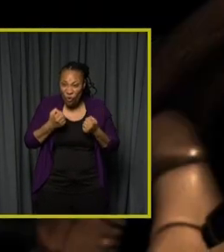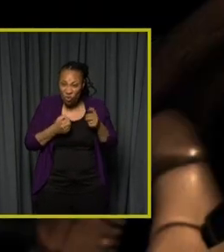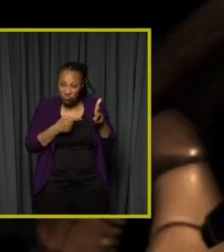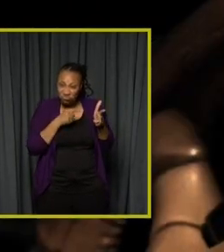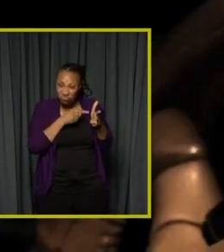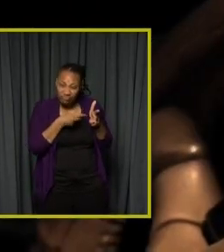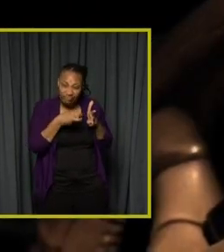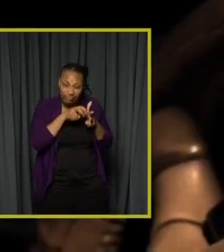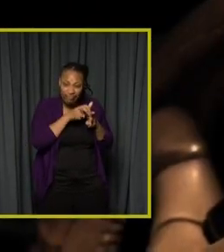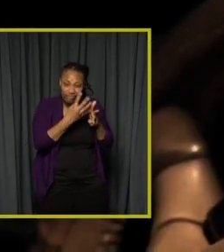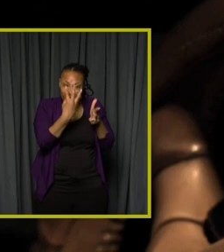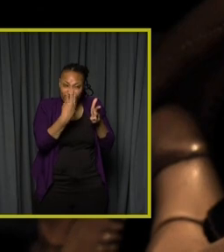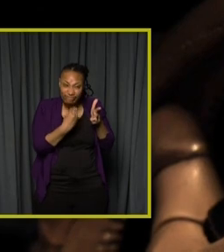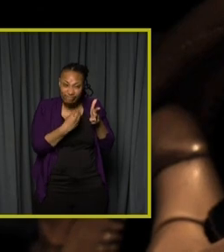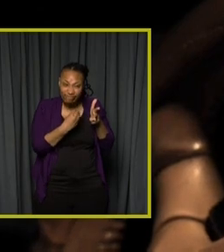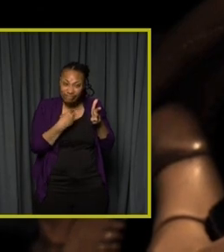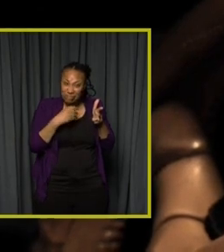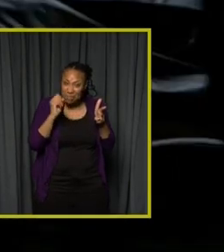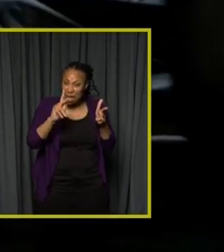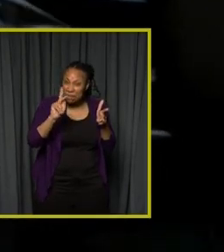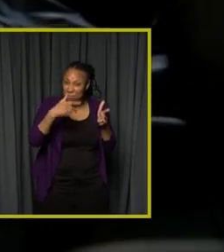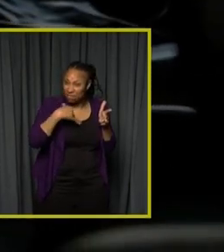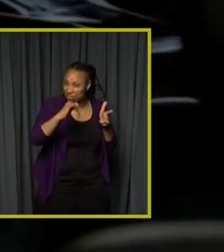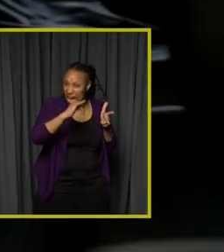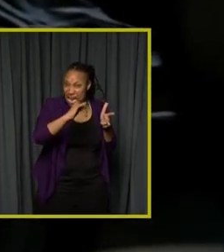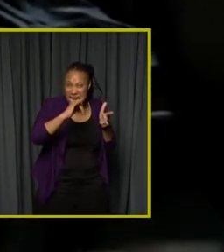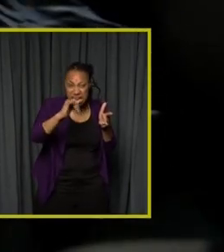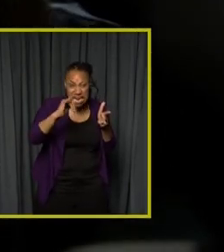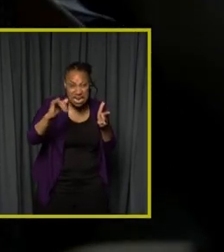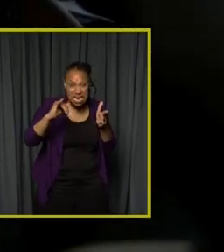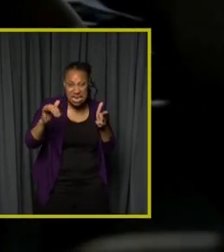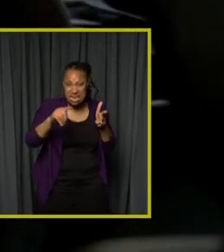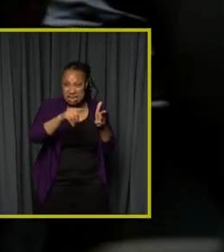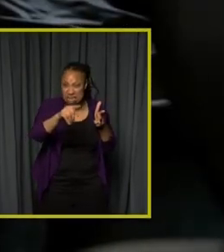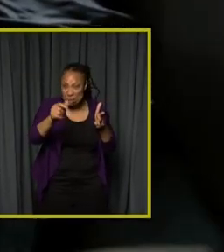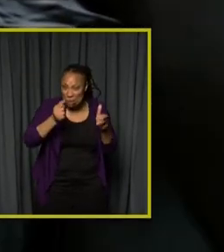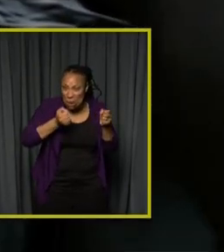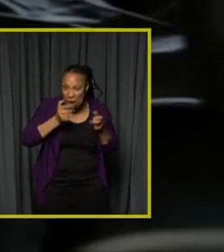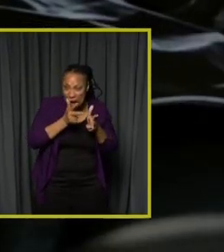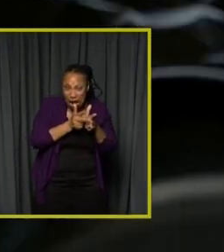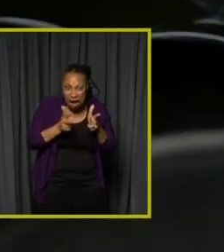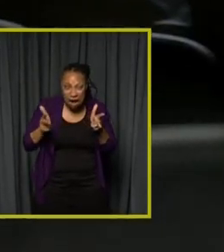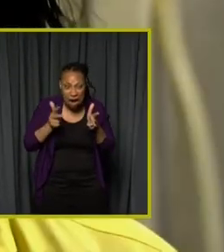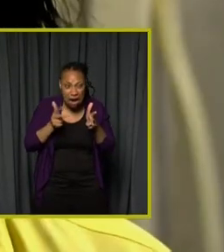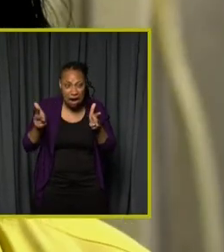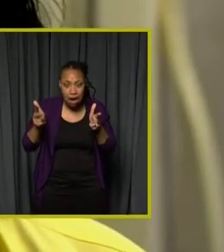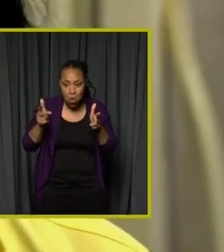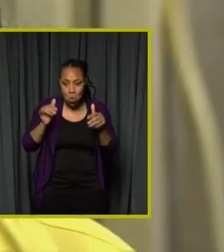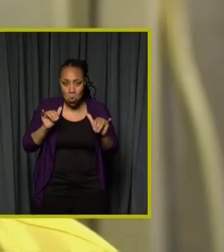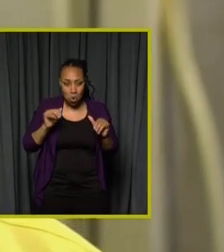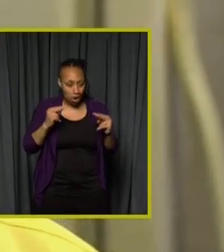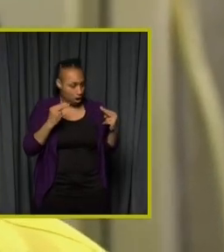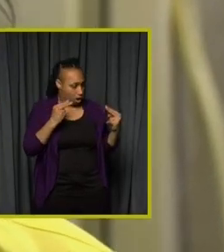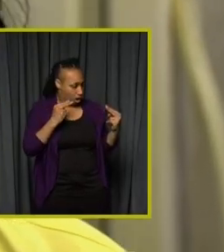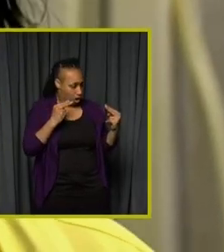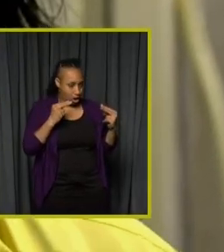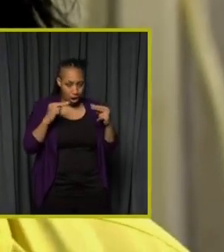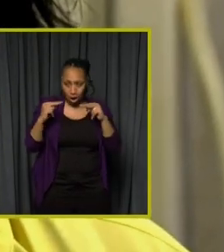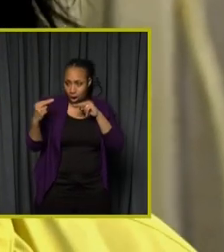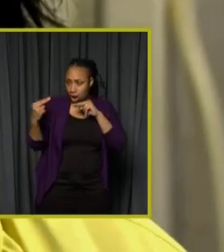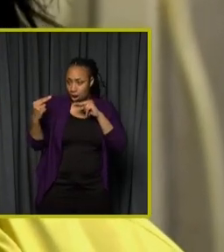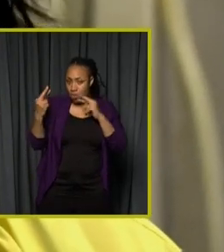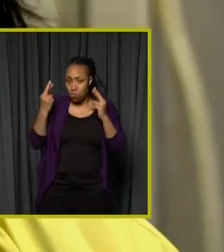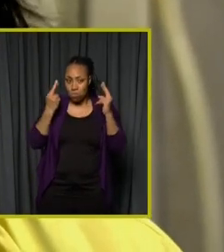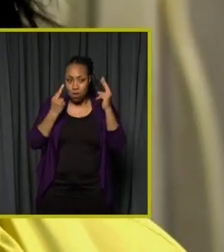lot of people that are living in their cars. You never notice until you're in the same situation. I don't have stuff to give my